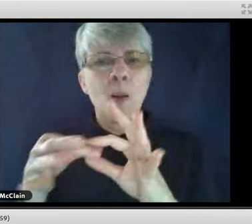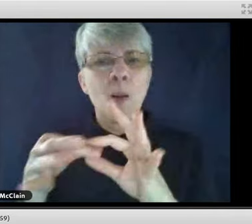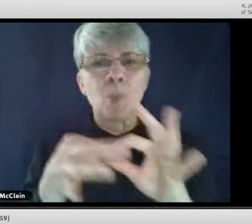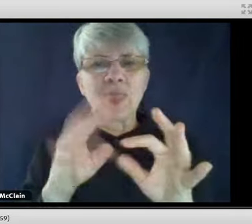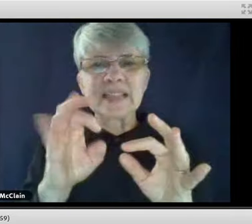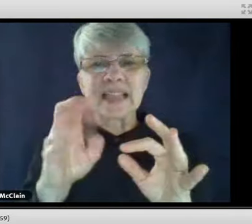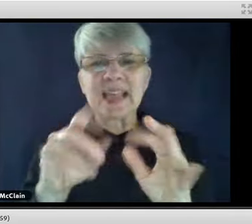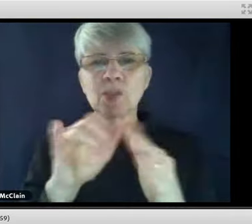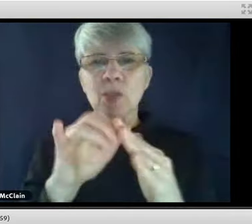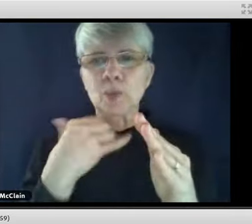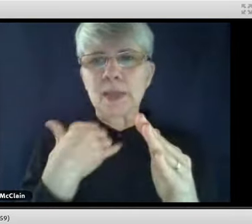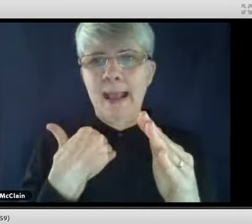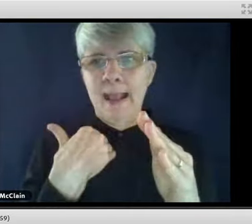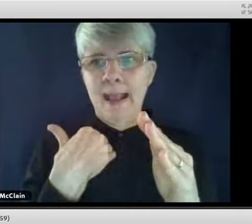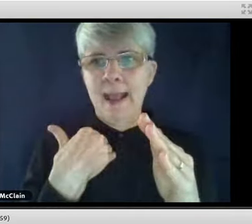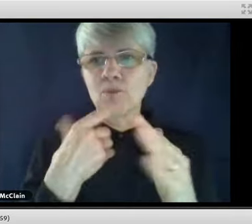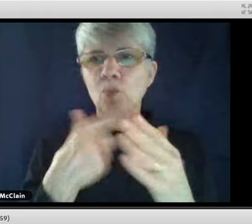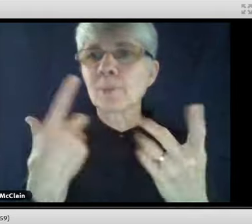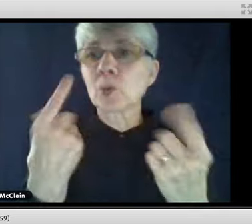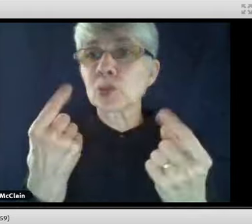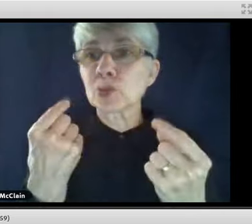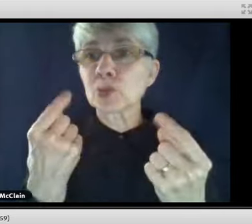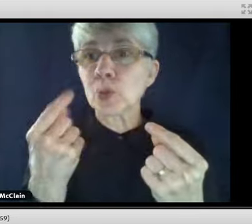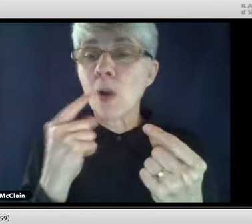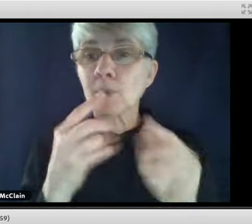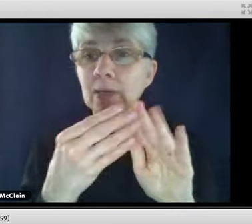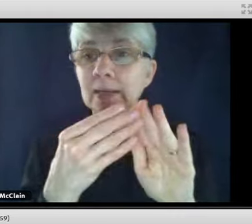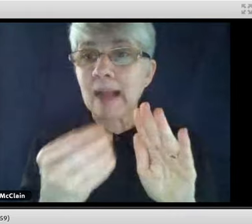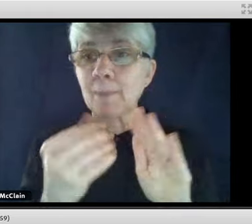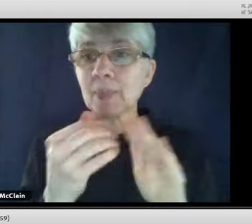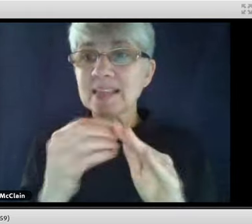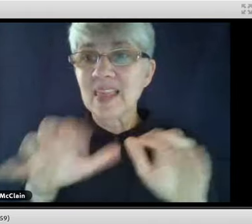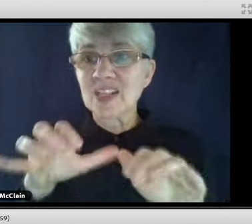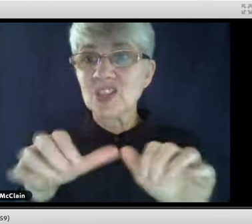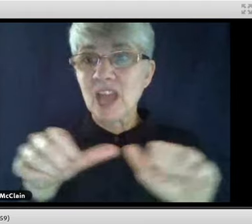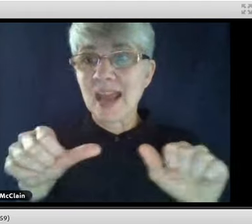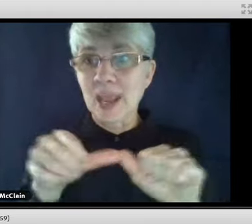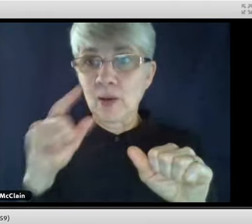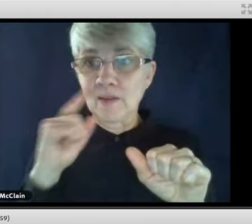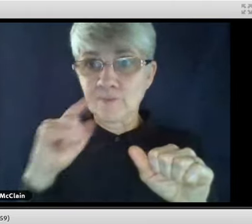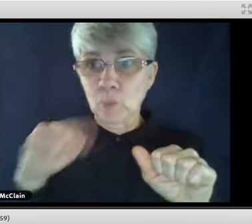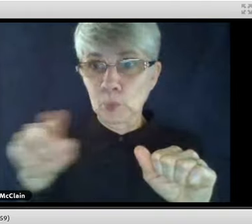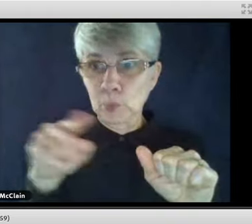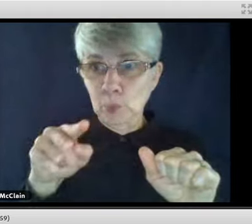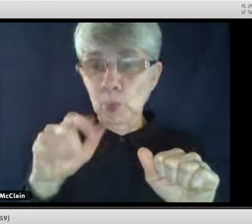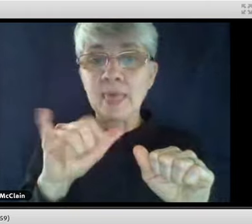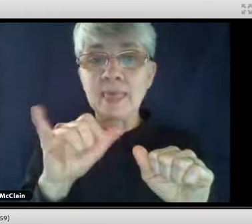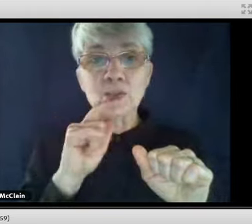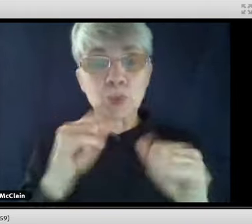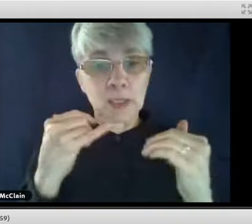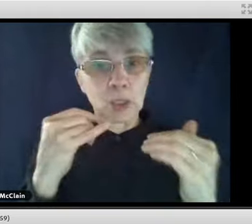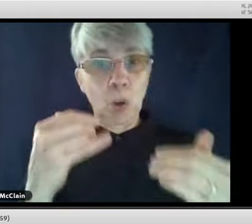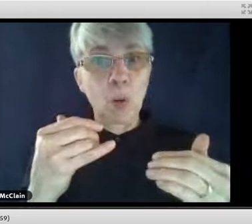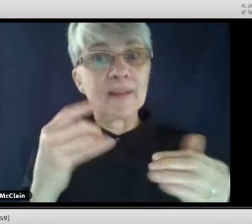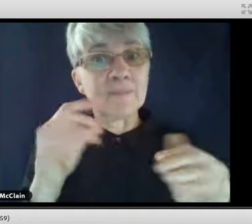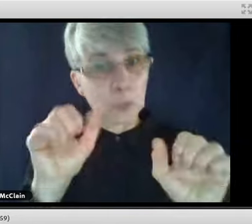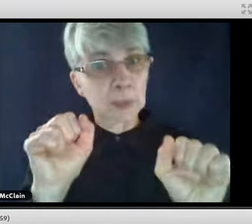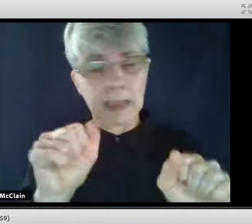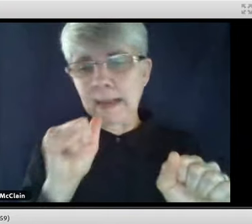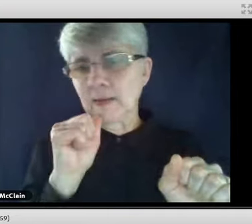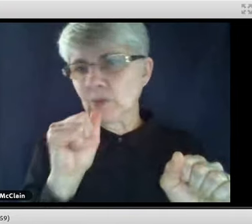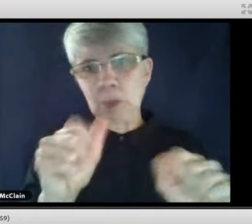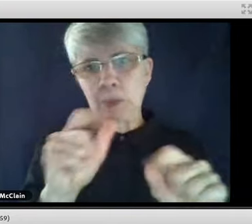can have here. What I'm going to do is I'm going to copy this into the chat area as well, so that you can just, if you can, if you